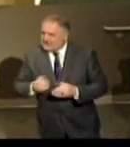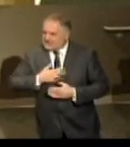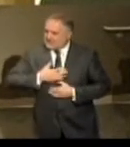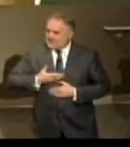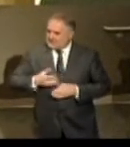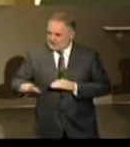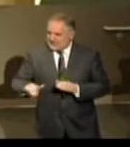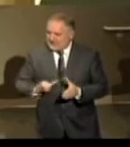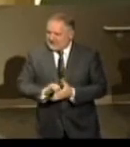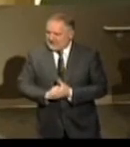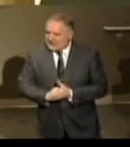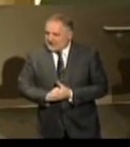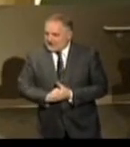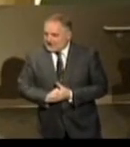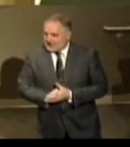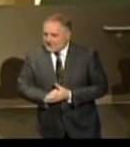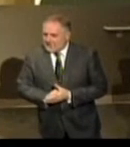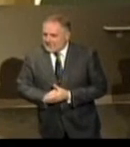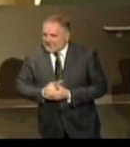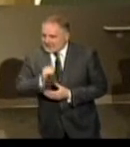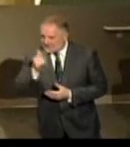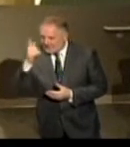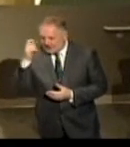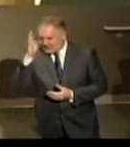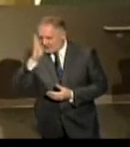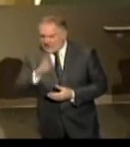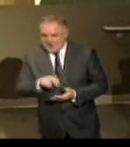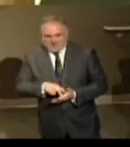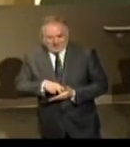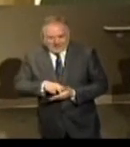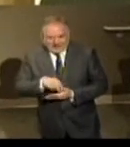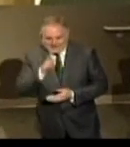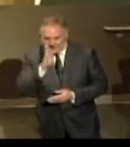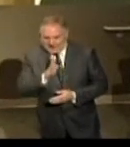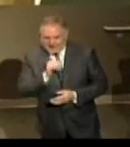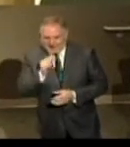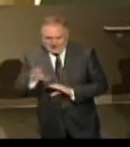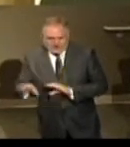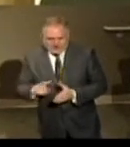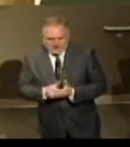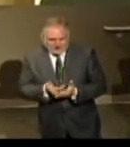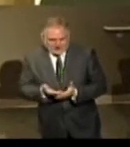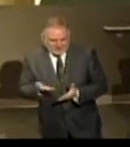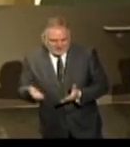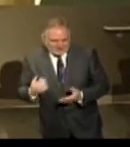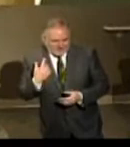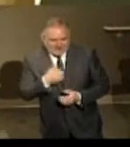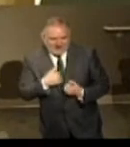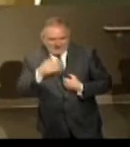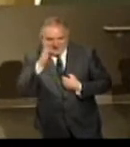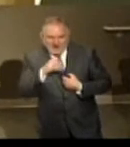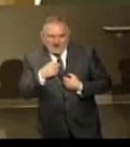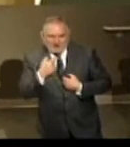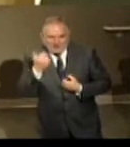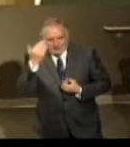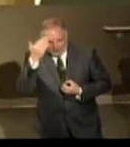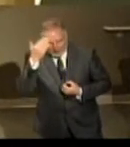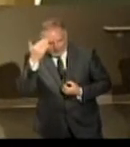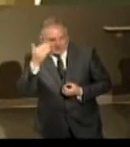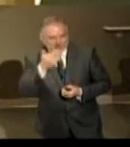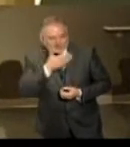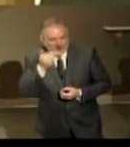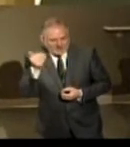he wishes to do. It's not because of God's weakness that God does not perform those things. We have a God who knows what's best, far better than we